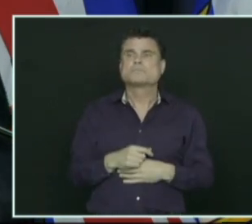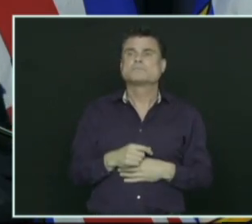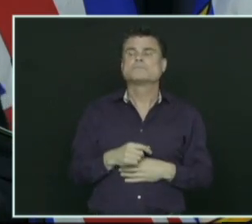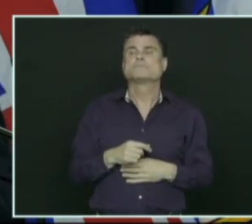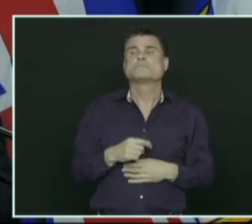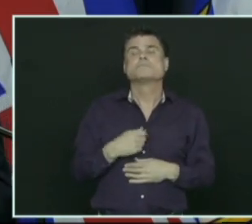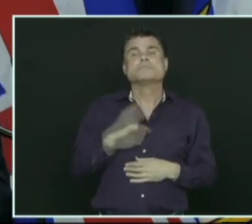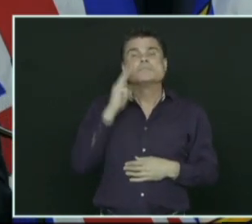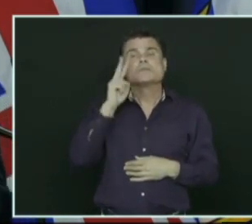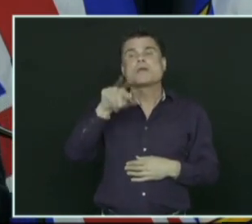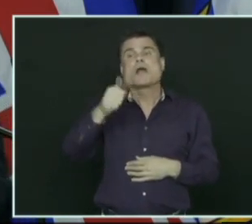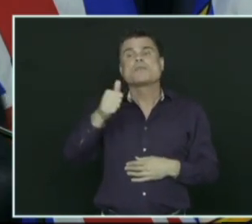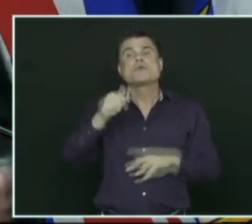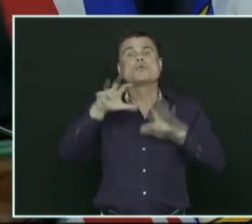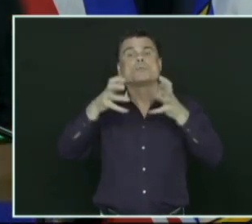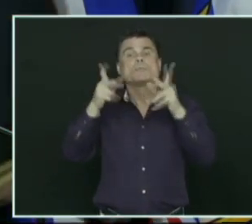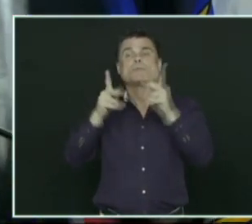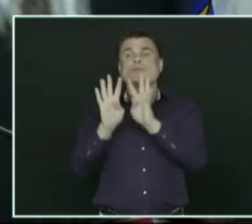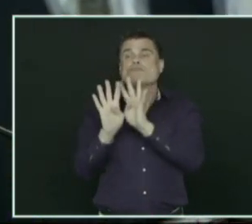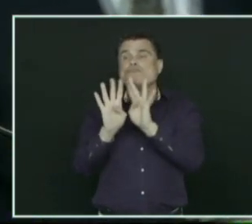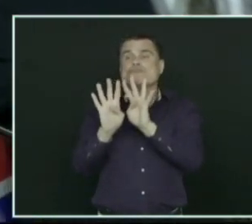on what we need to do together.